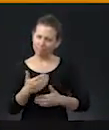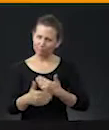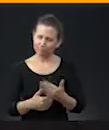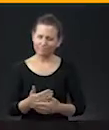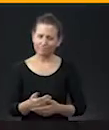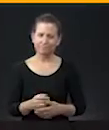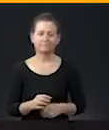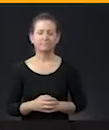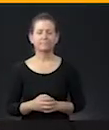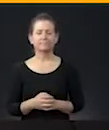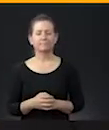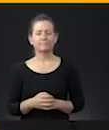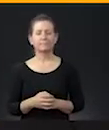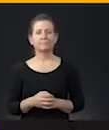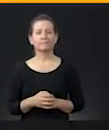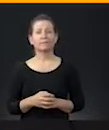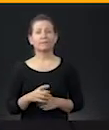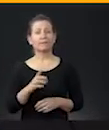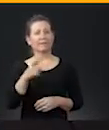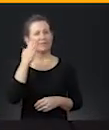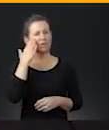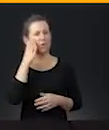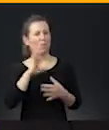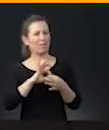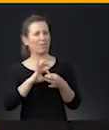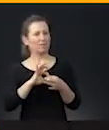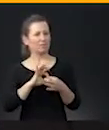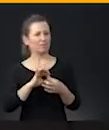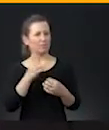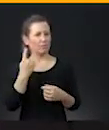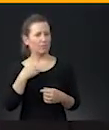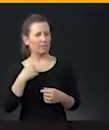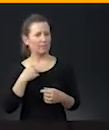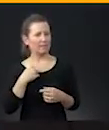You know, just relationships to me are